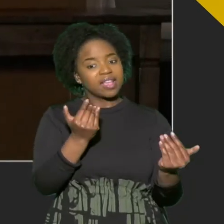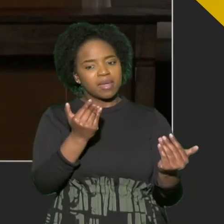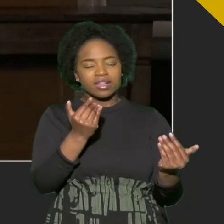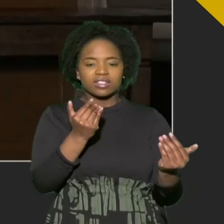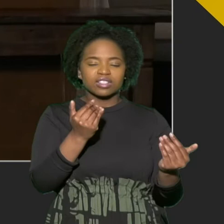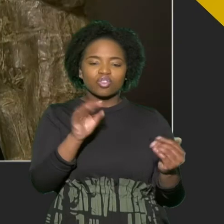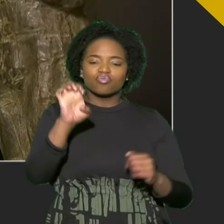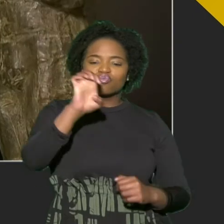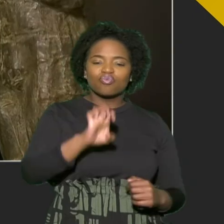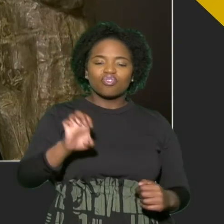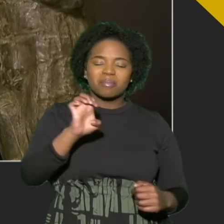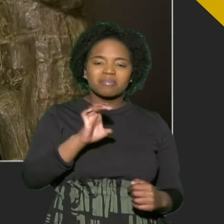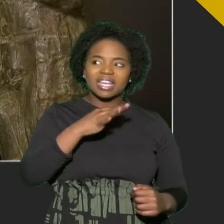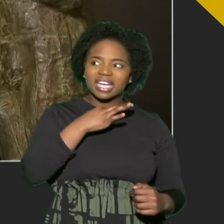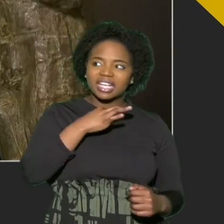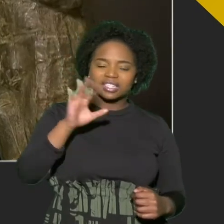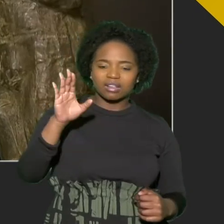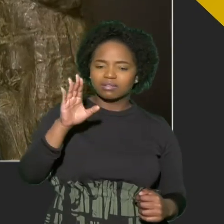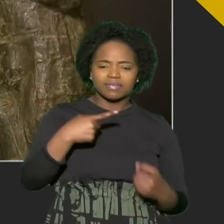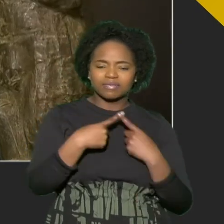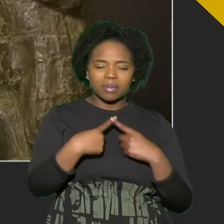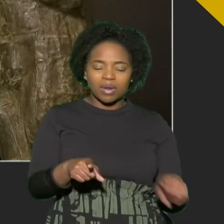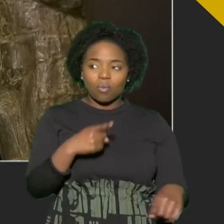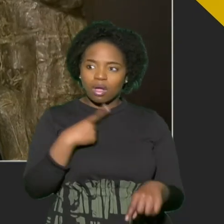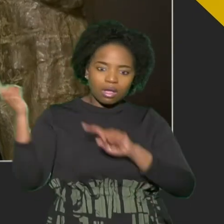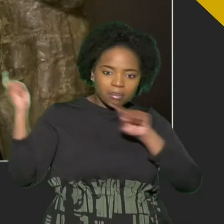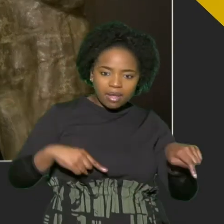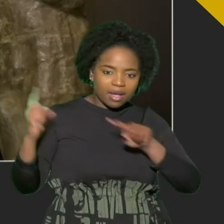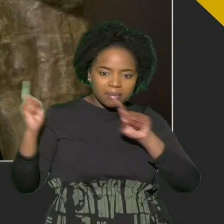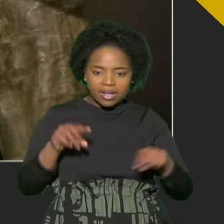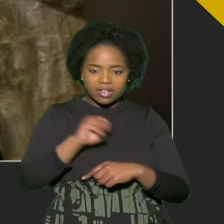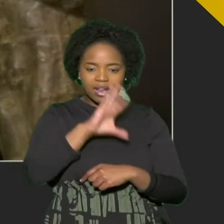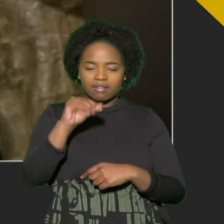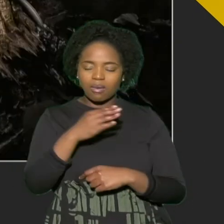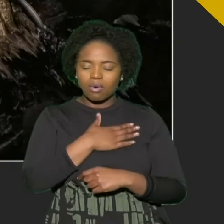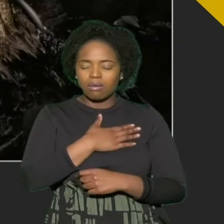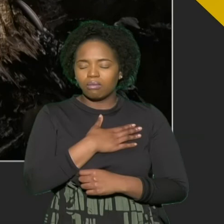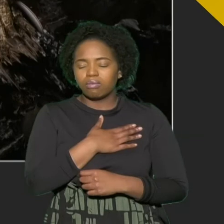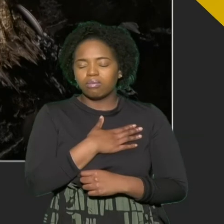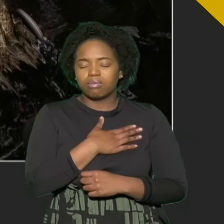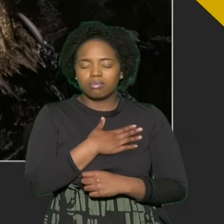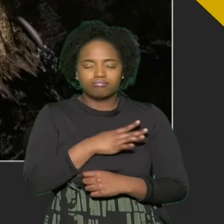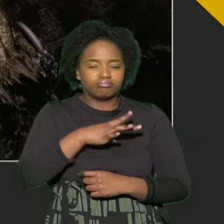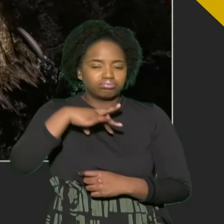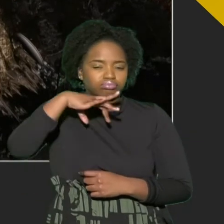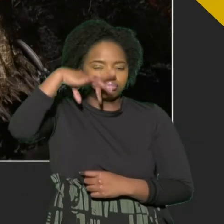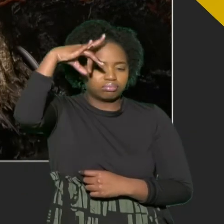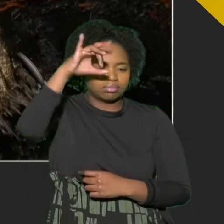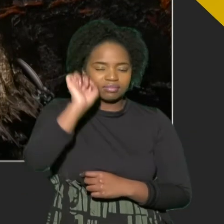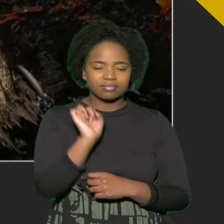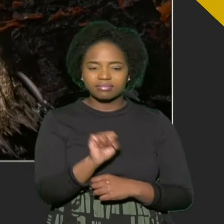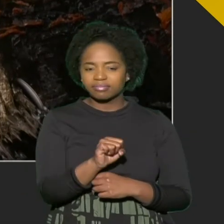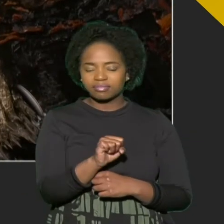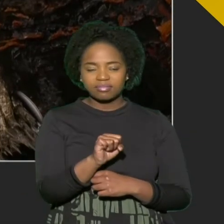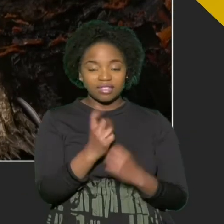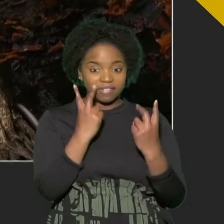yet the reason people keep on coming back to South Africa is that it is energy. It's just pure ball of energy. Visual